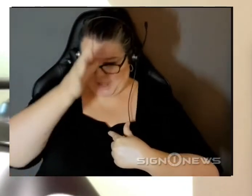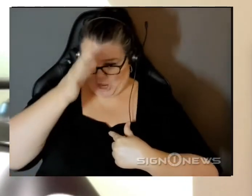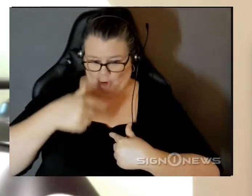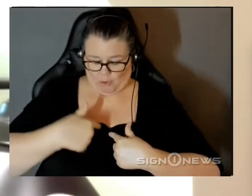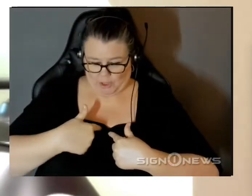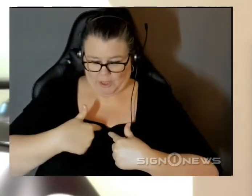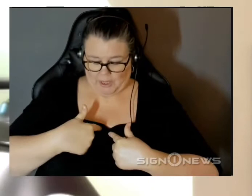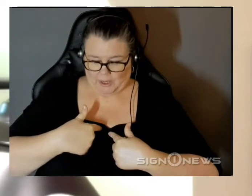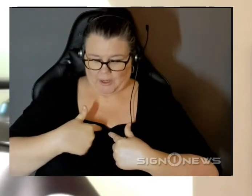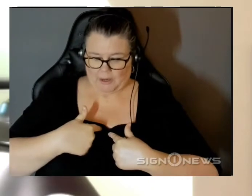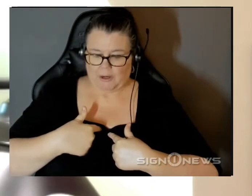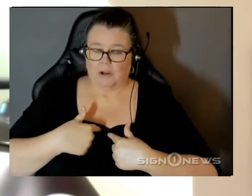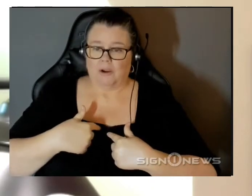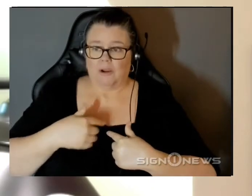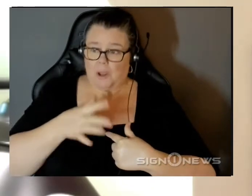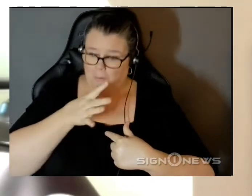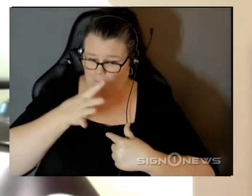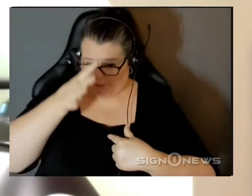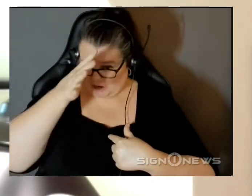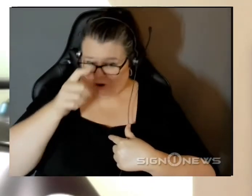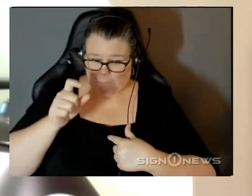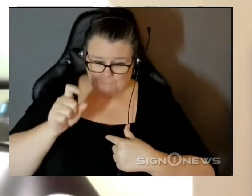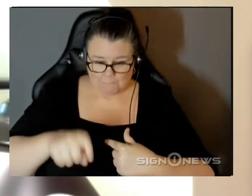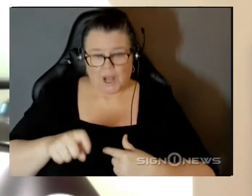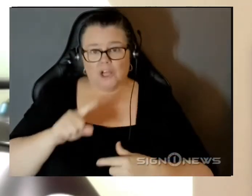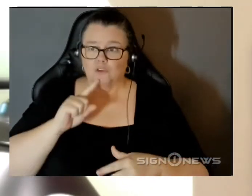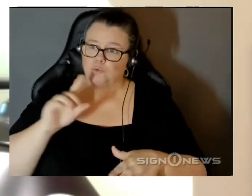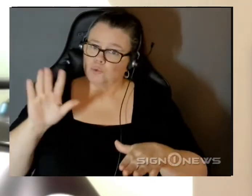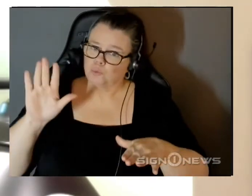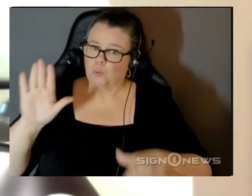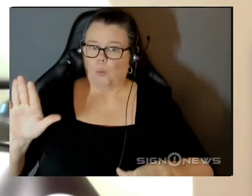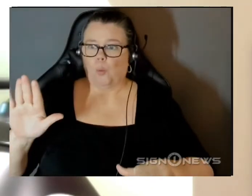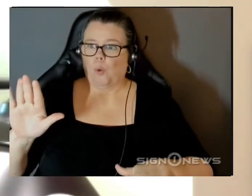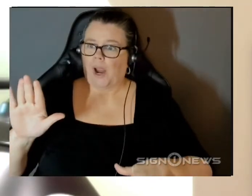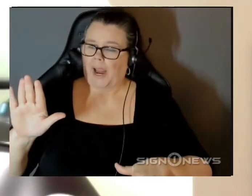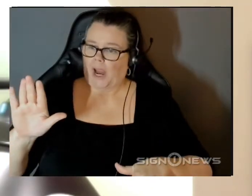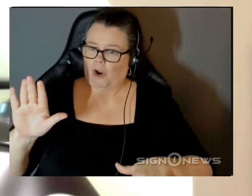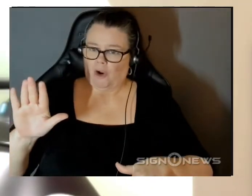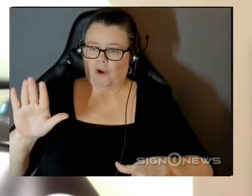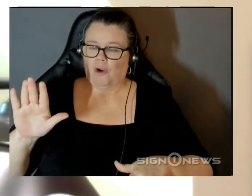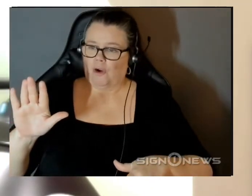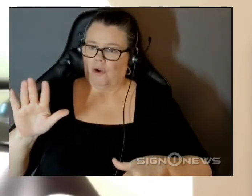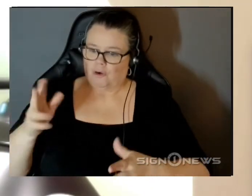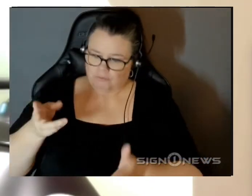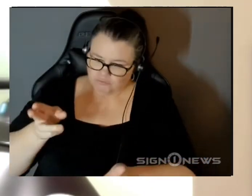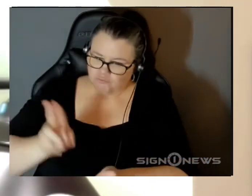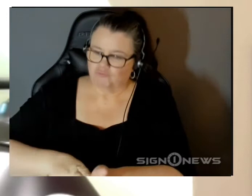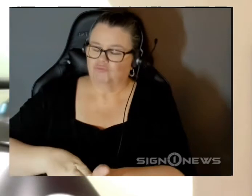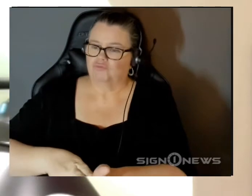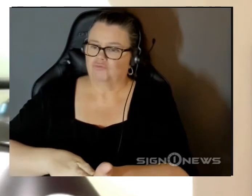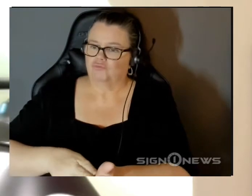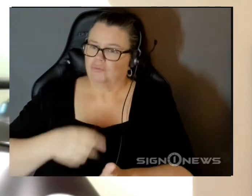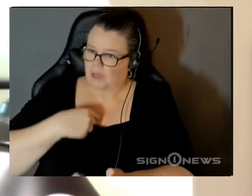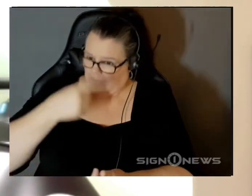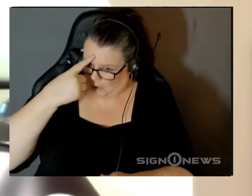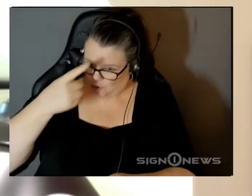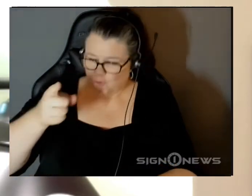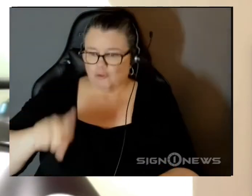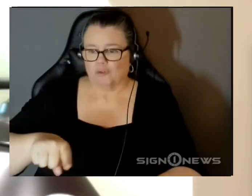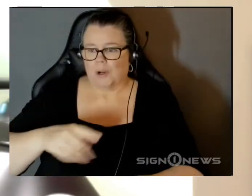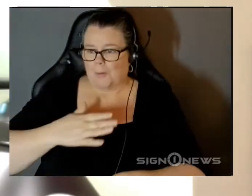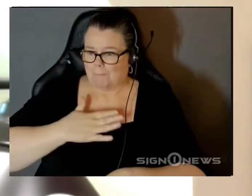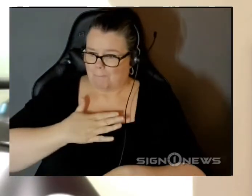sort of swear under oath or sign something that agrees with the fact that their child is